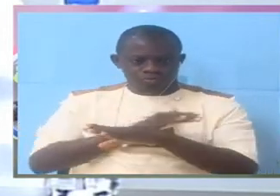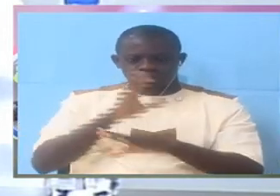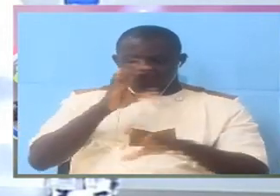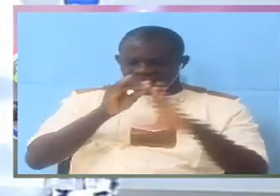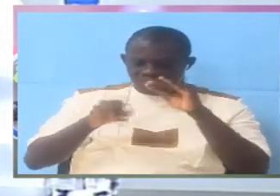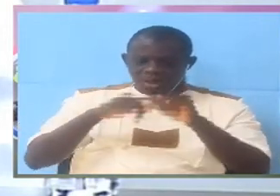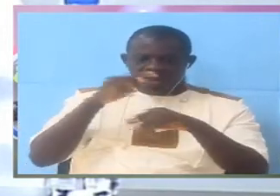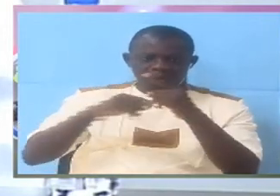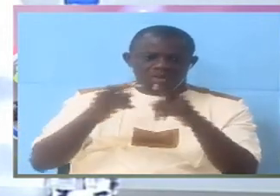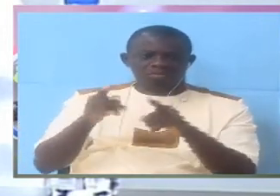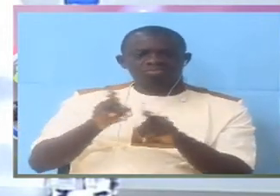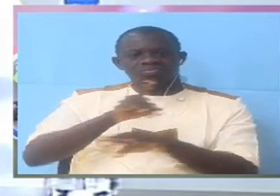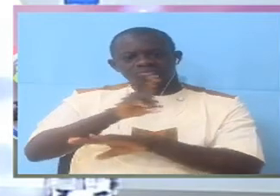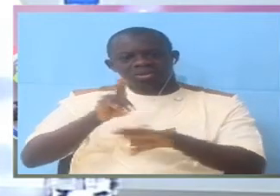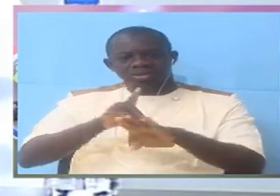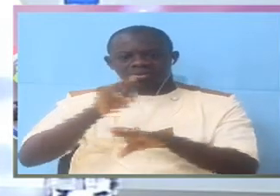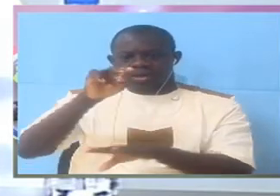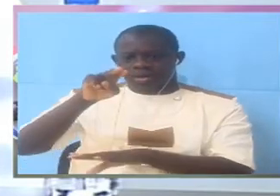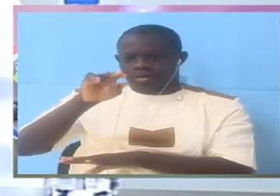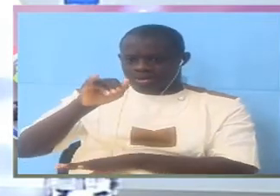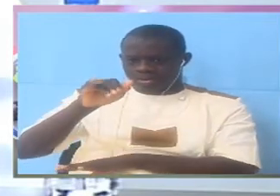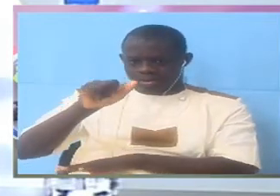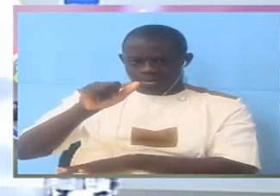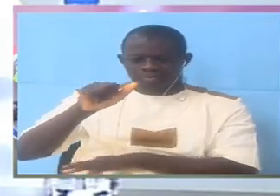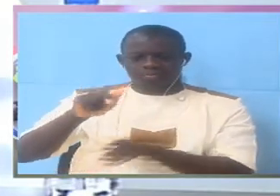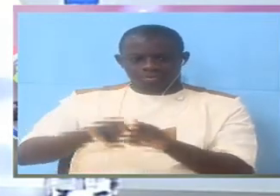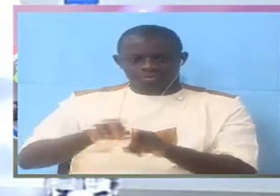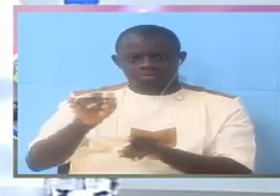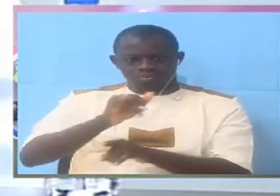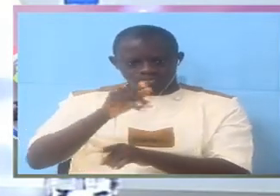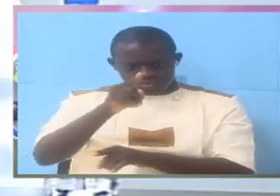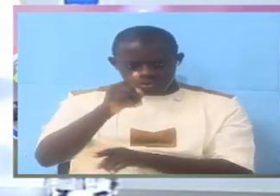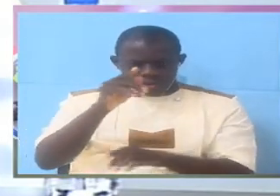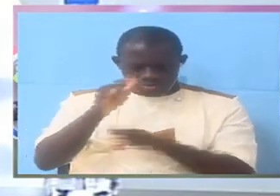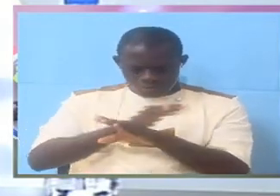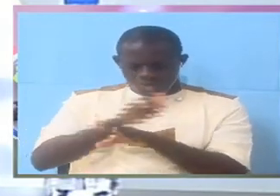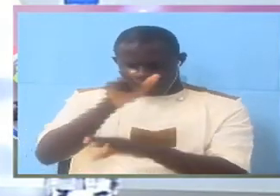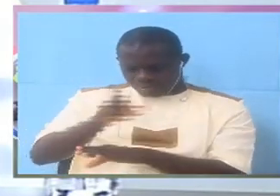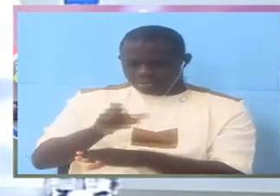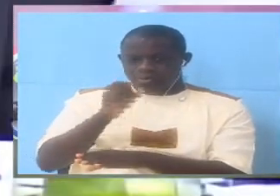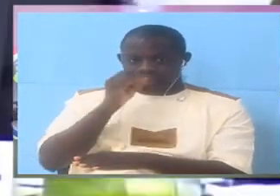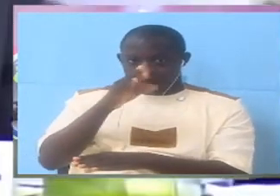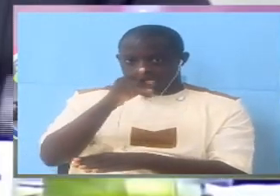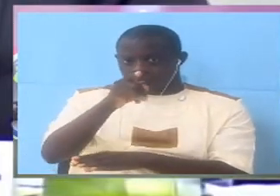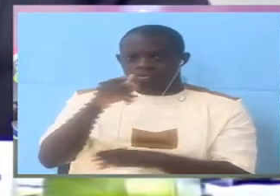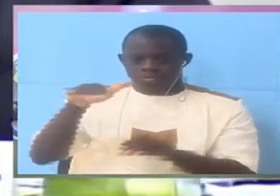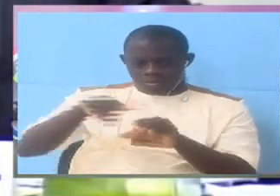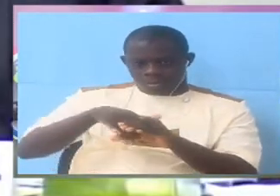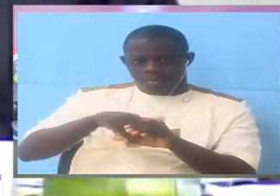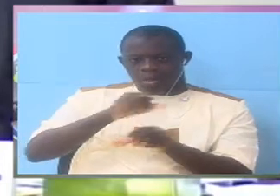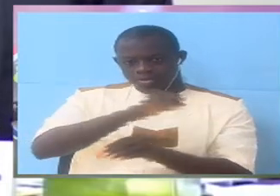the NIA, which you were incriminated. And